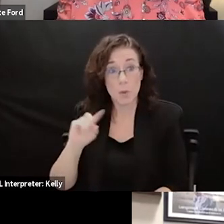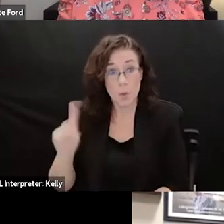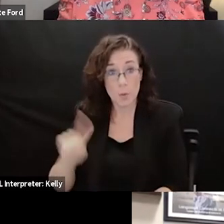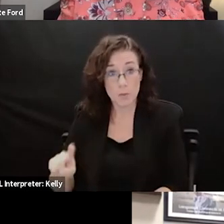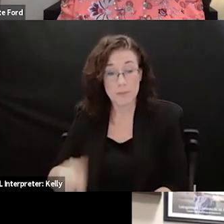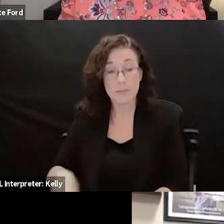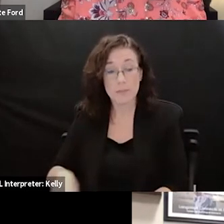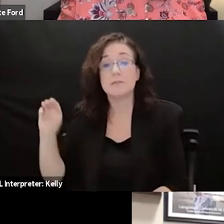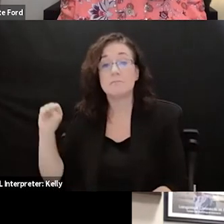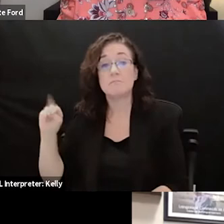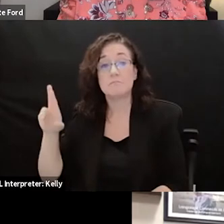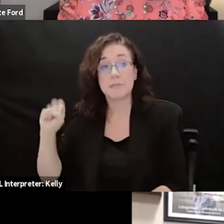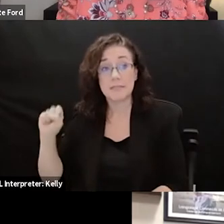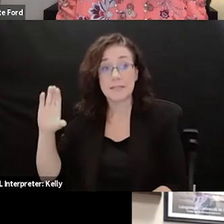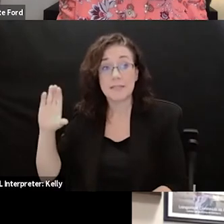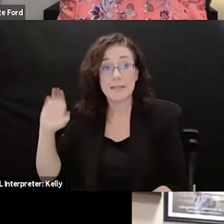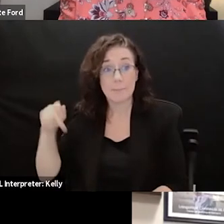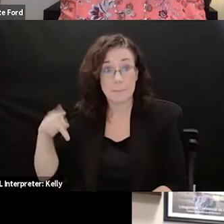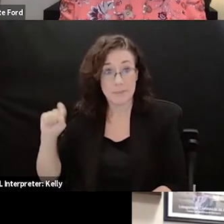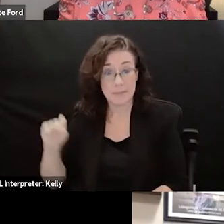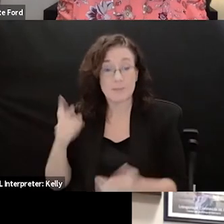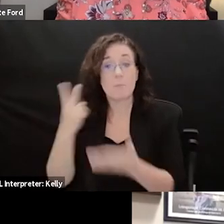resolution miss munoz